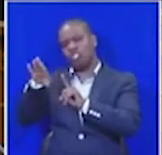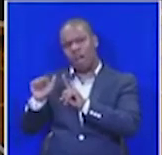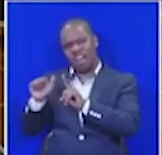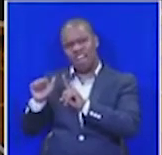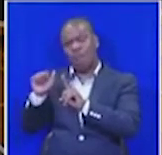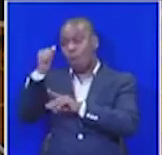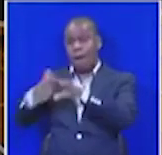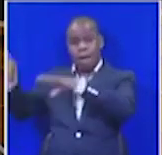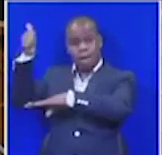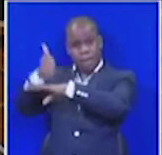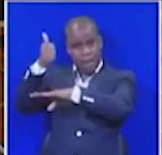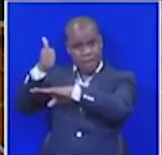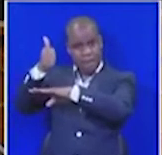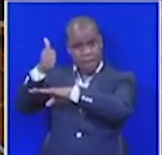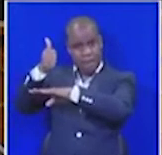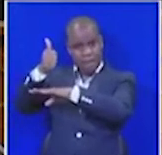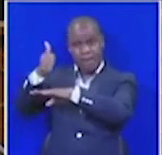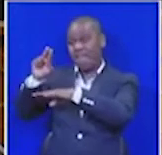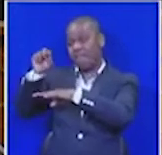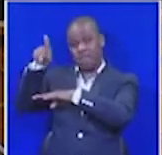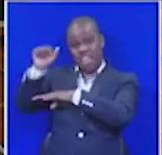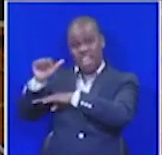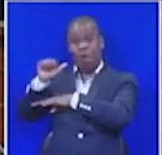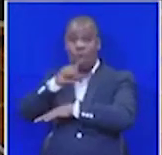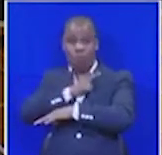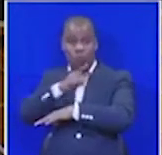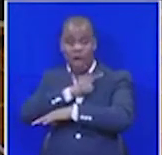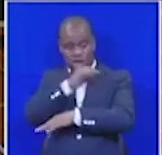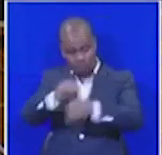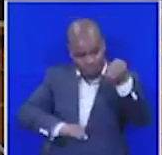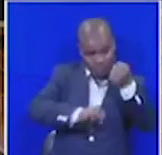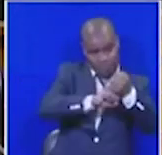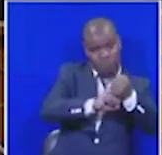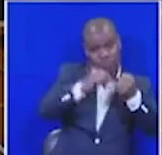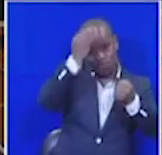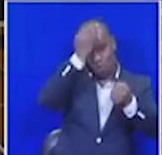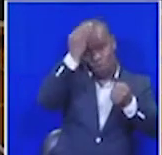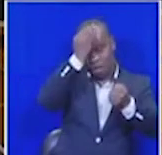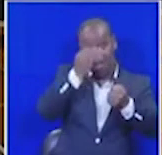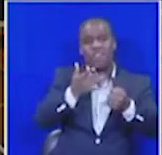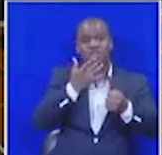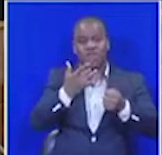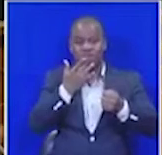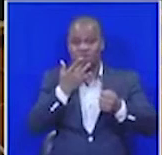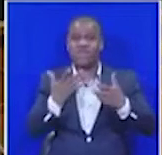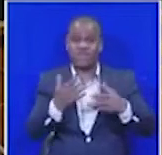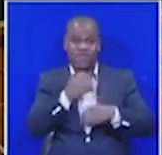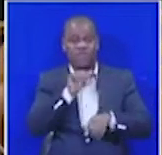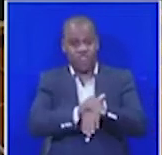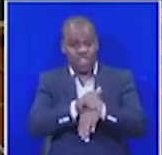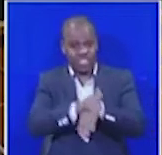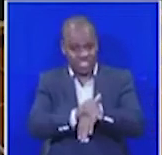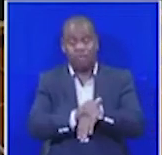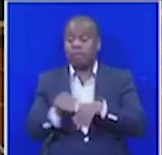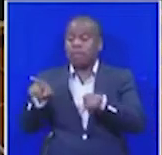top of the NPA to pursue all of Mr. Zuma's enemies. It's the same pressure that produced the Siriti